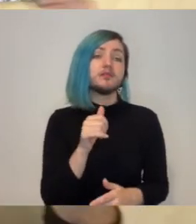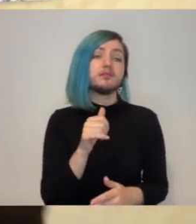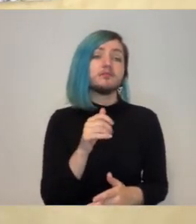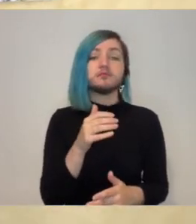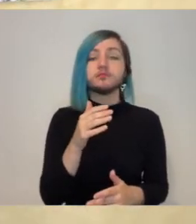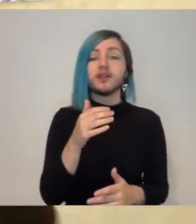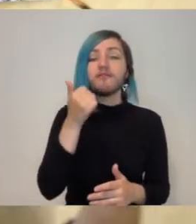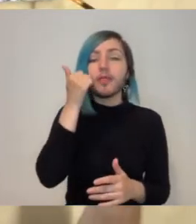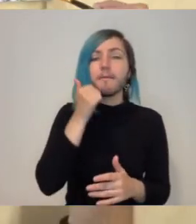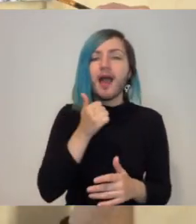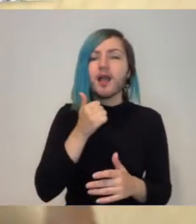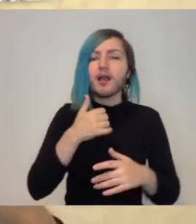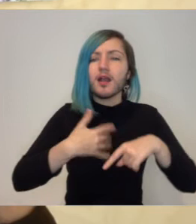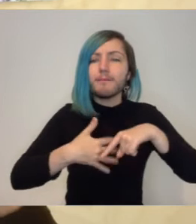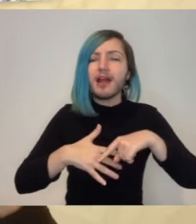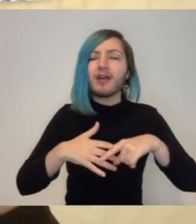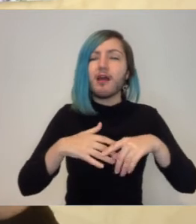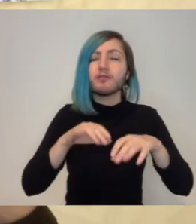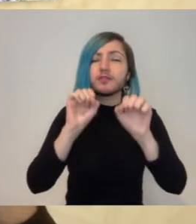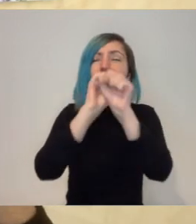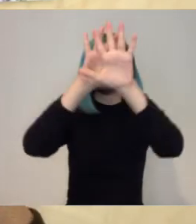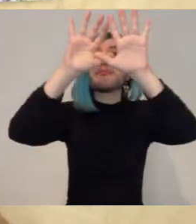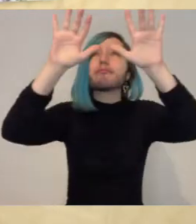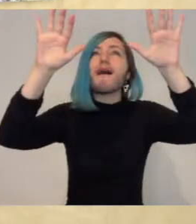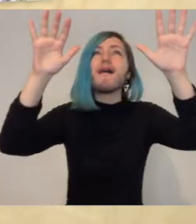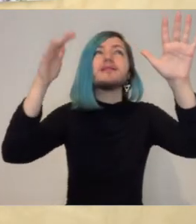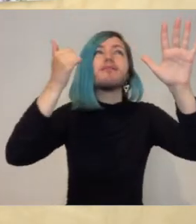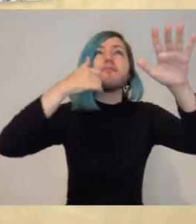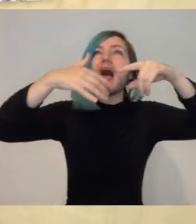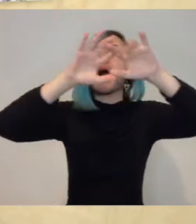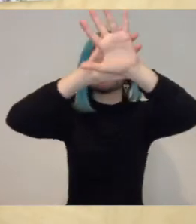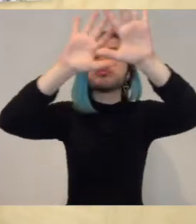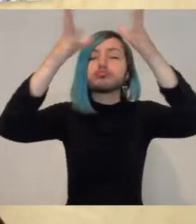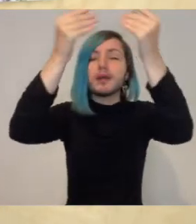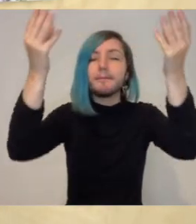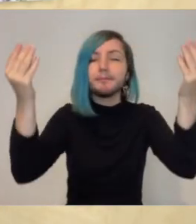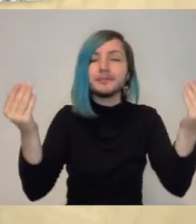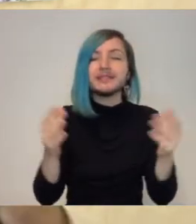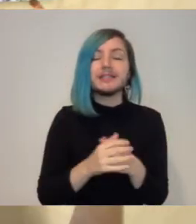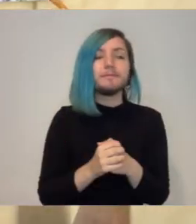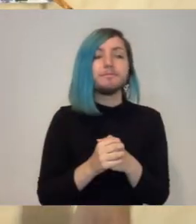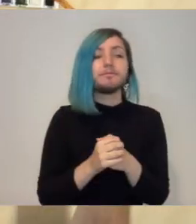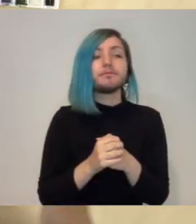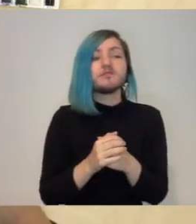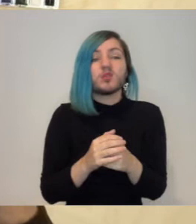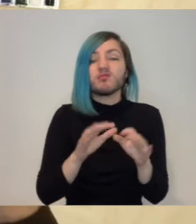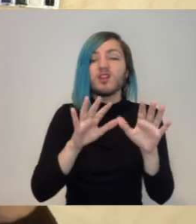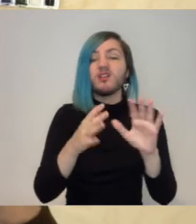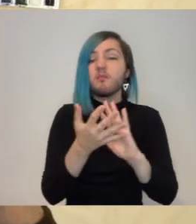kind of blackness of space. So and again, it just only has to be messy, it's getting the ideas down now.